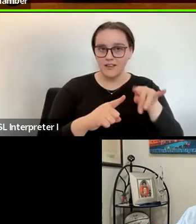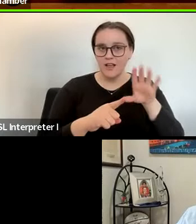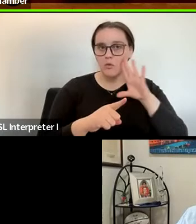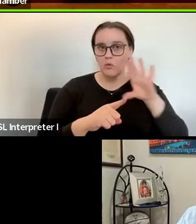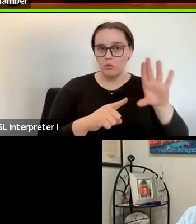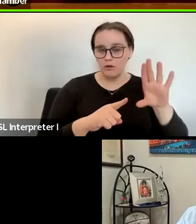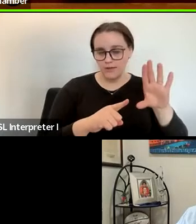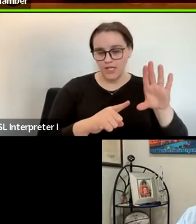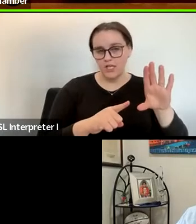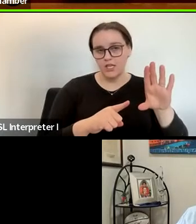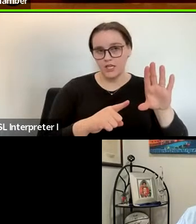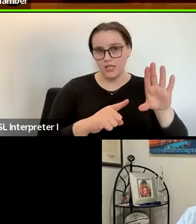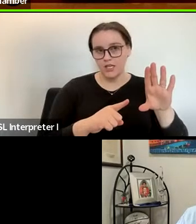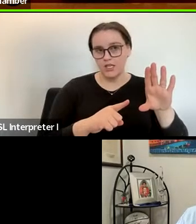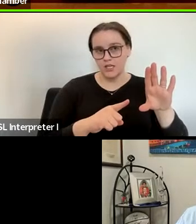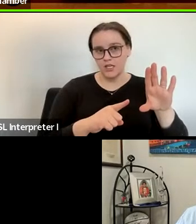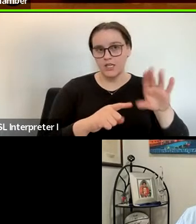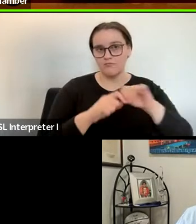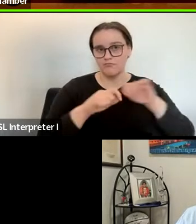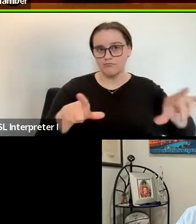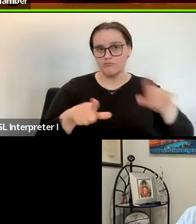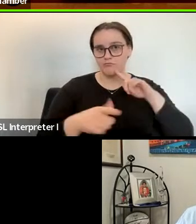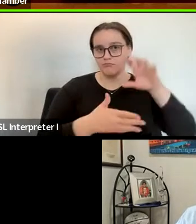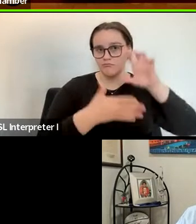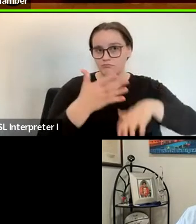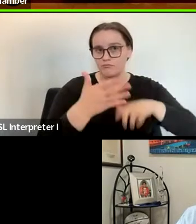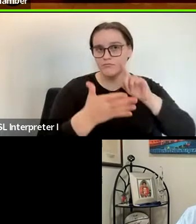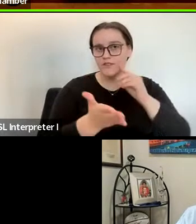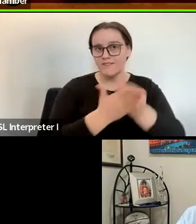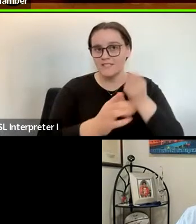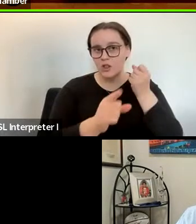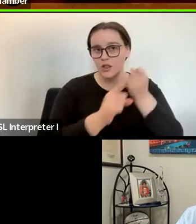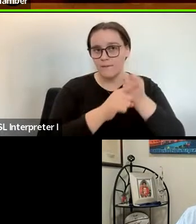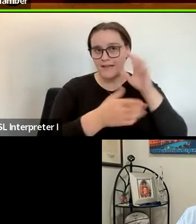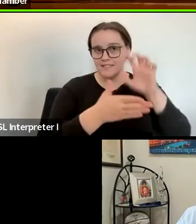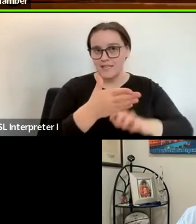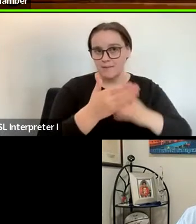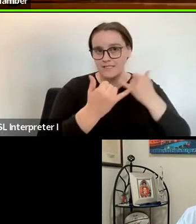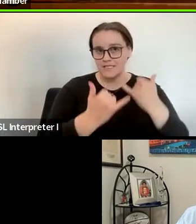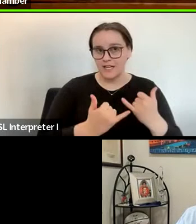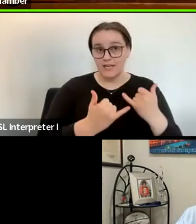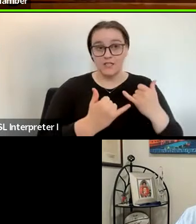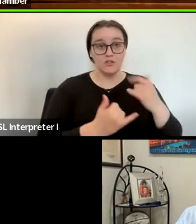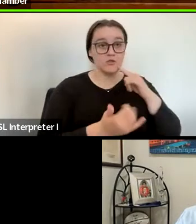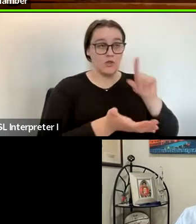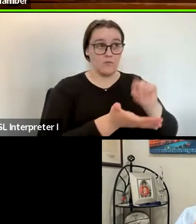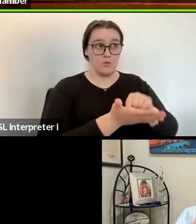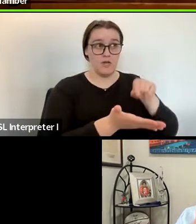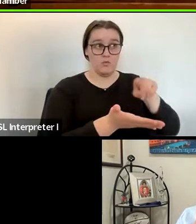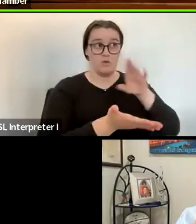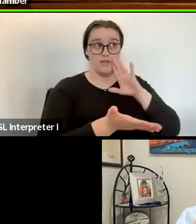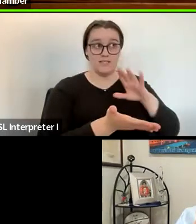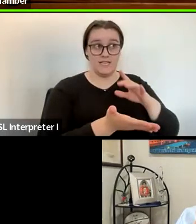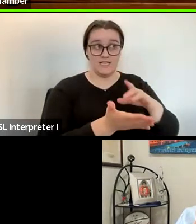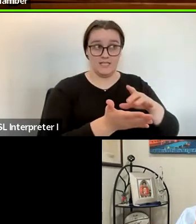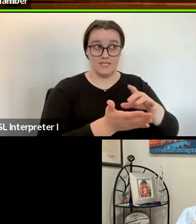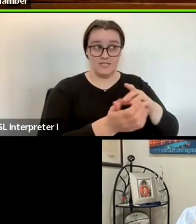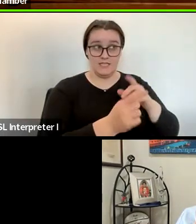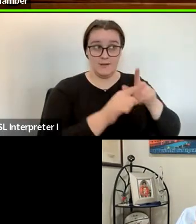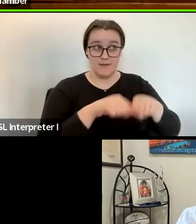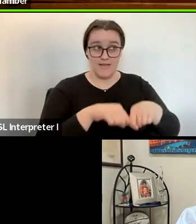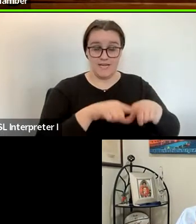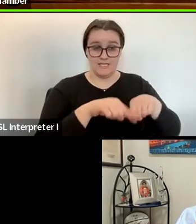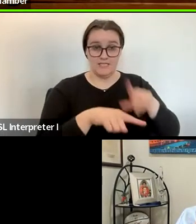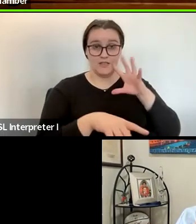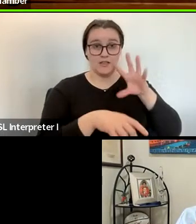issued later today. And so the print will have to say that it's subject to correct inclusion in the